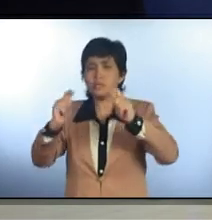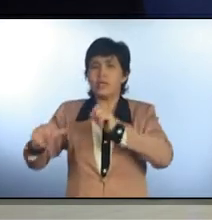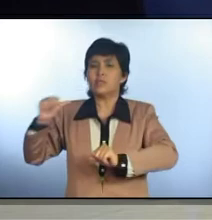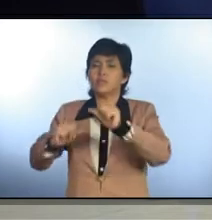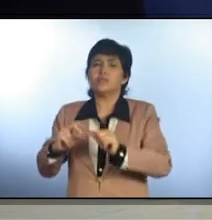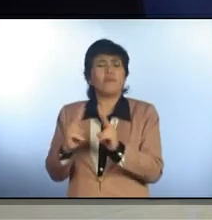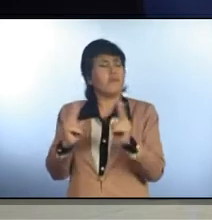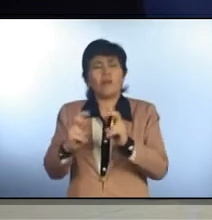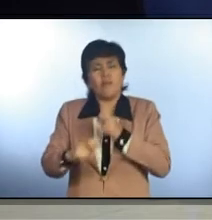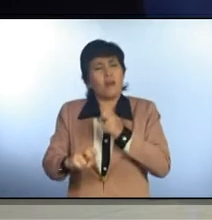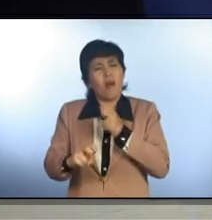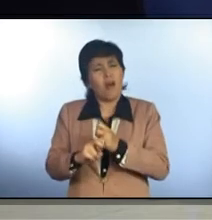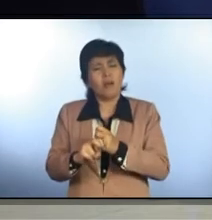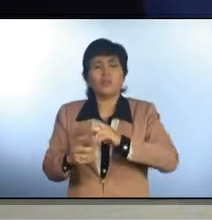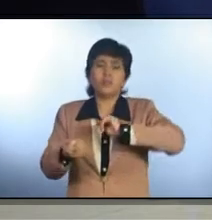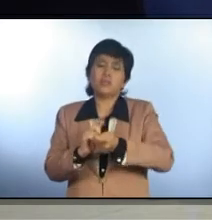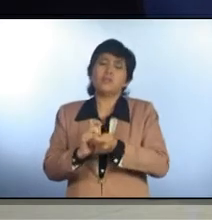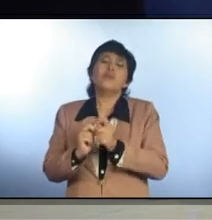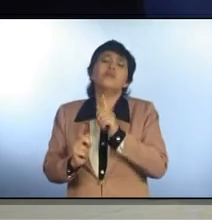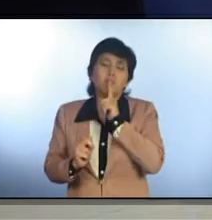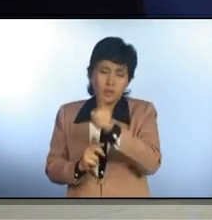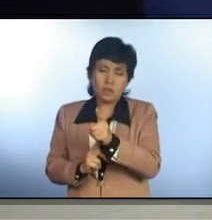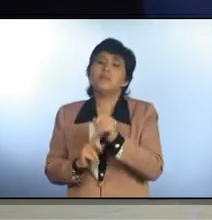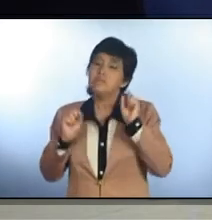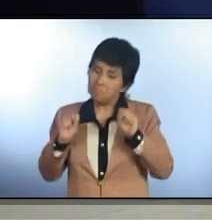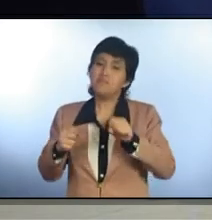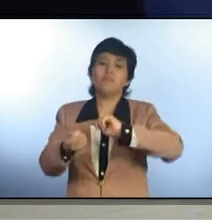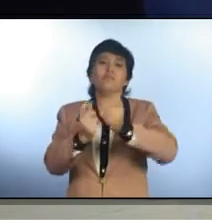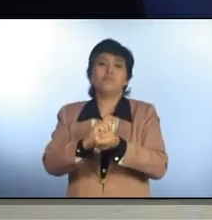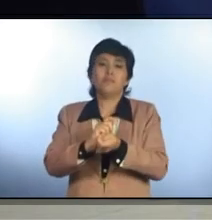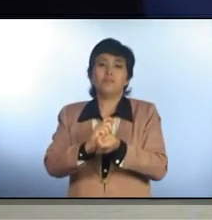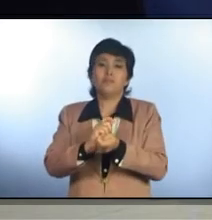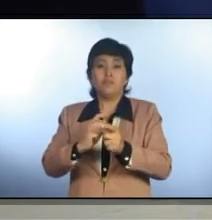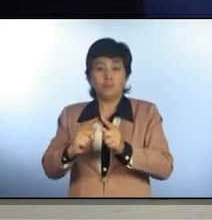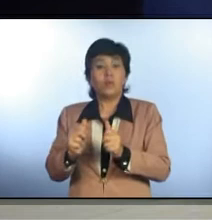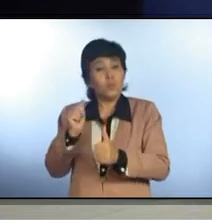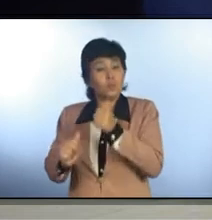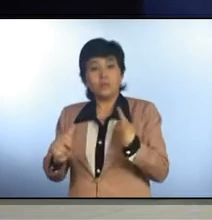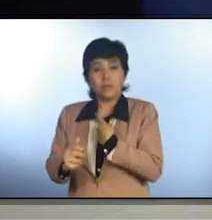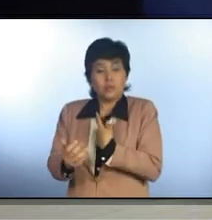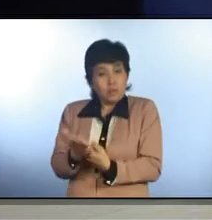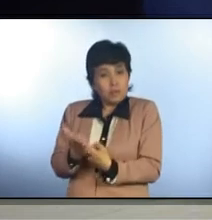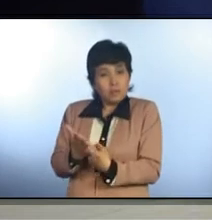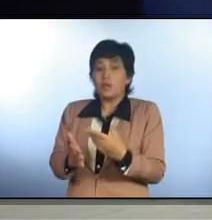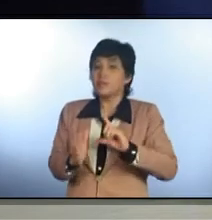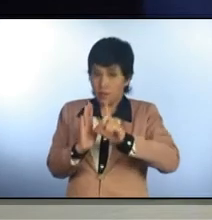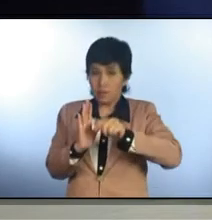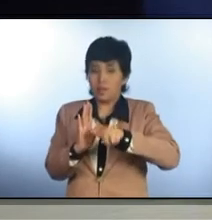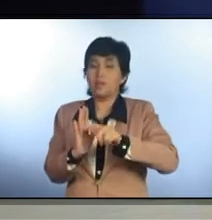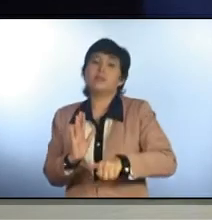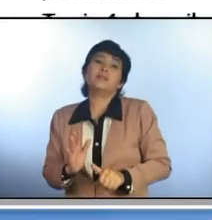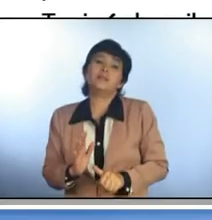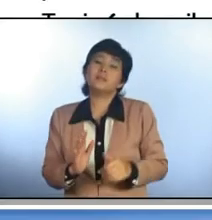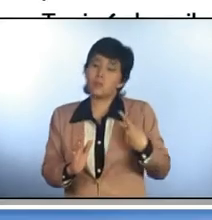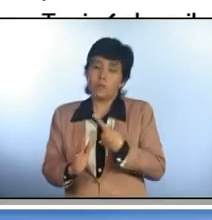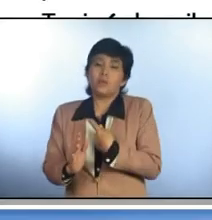is hard to change, but it is actually possible to change, which we will discuss later on. And then we also